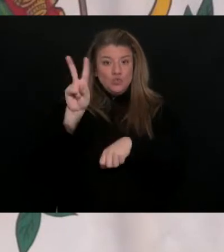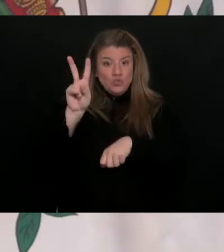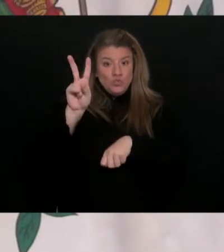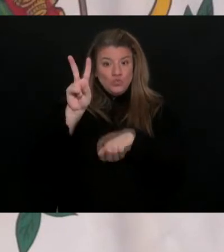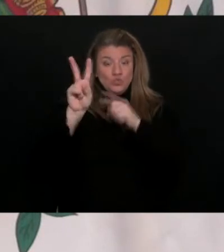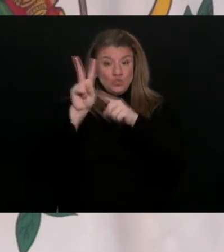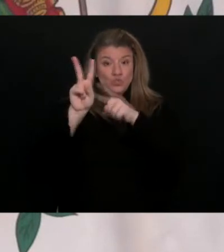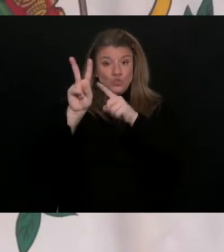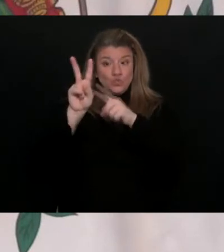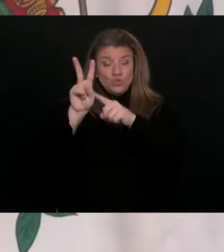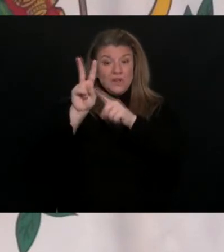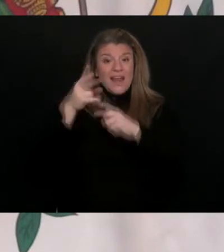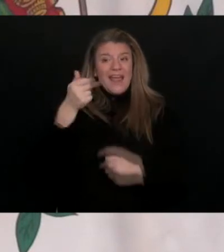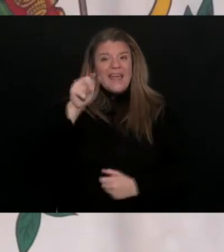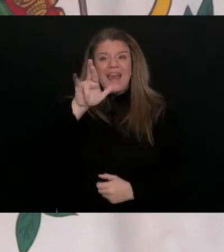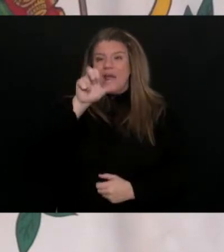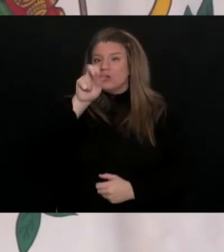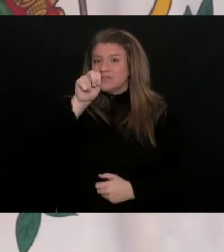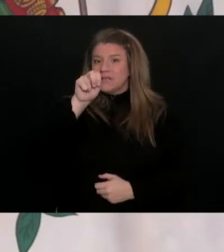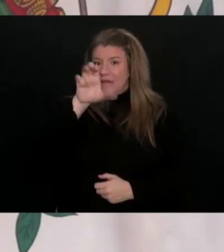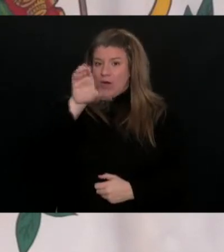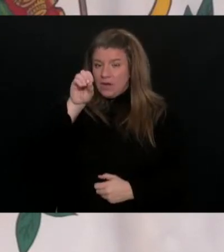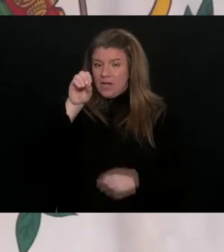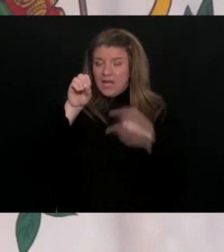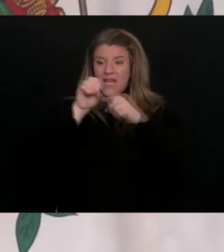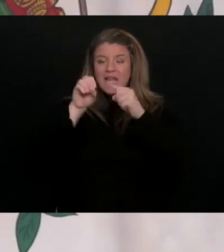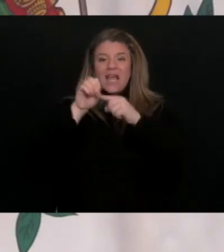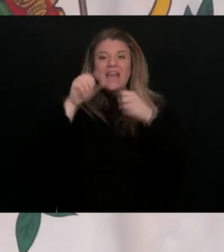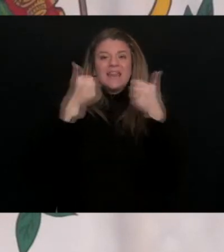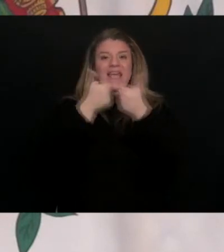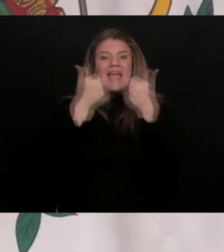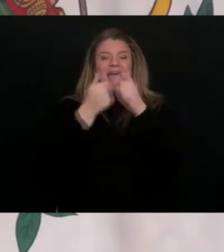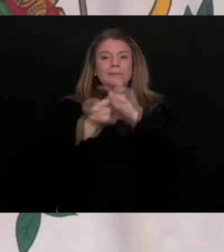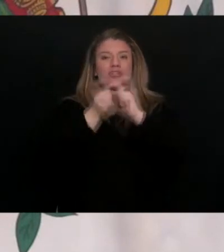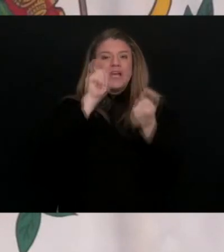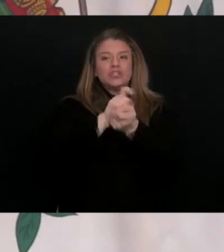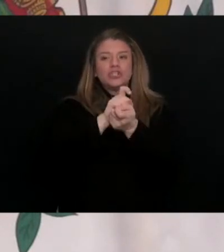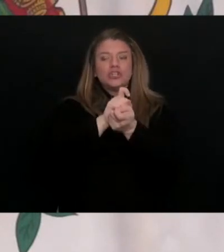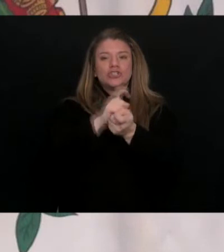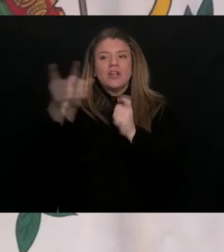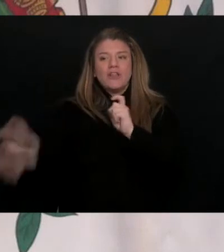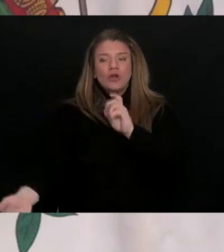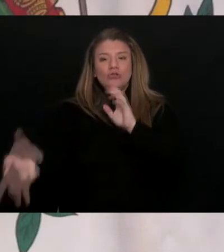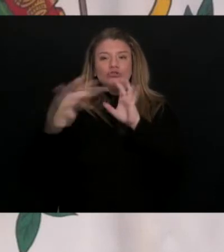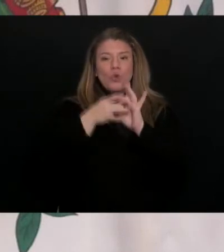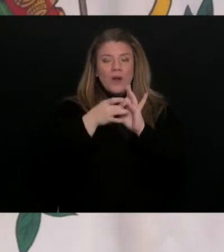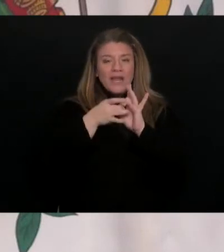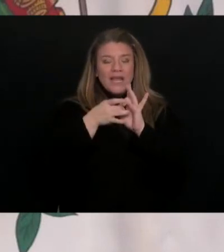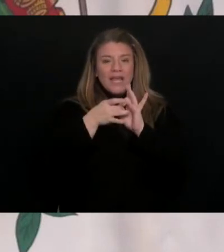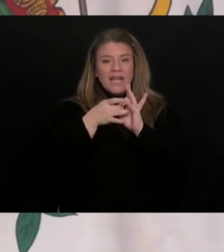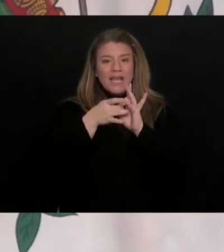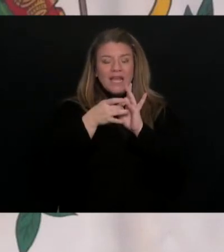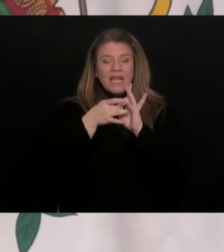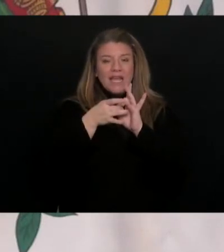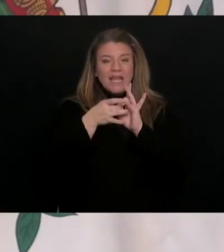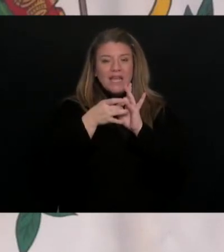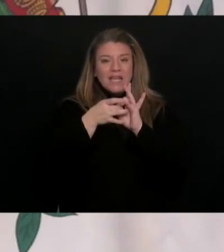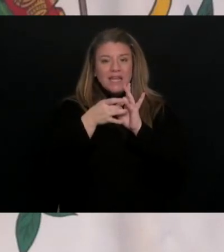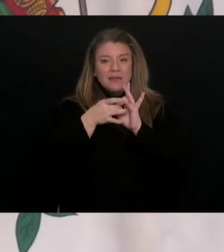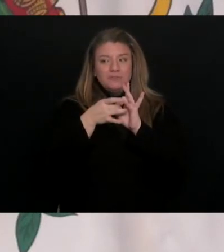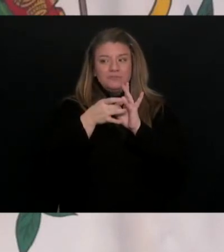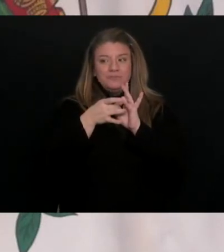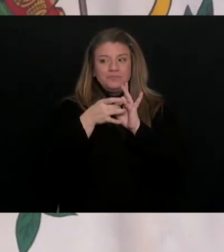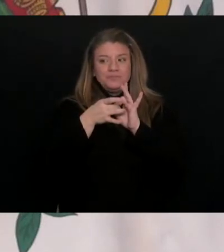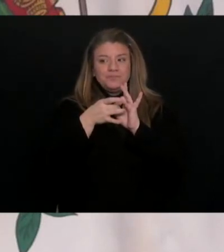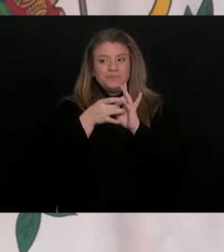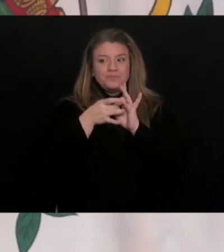going in Harrison County. The Game Changers is joining with the